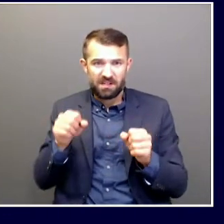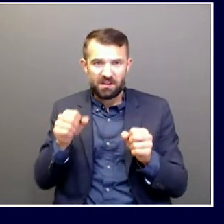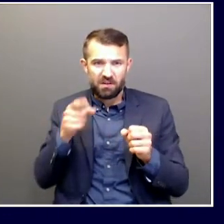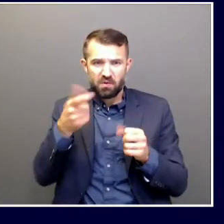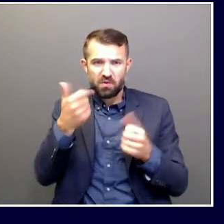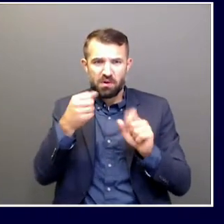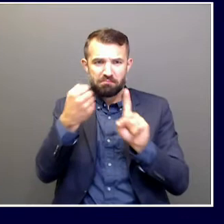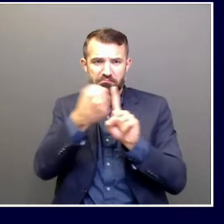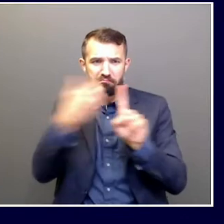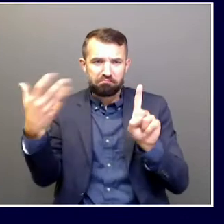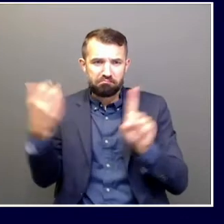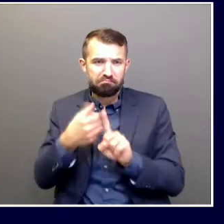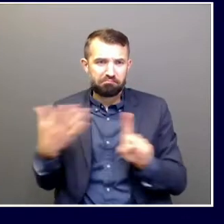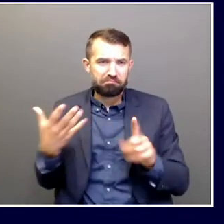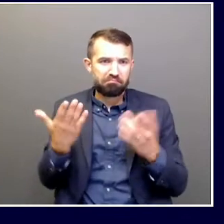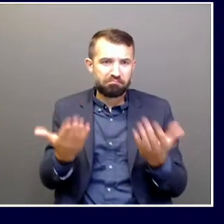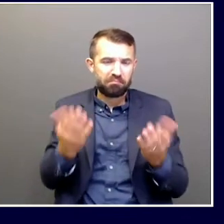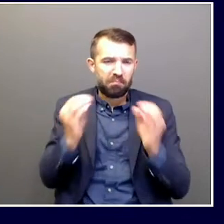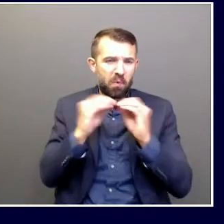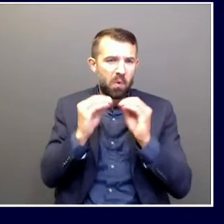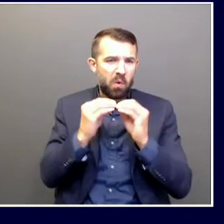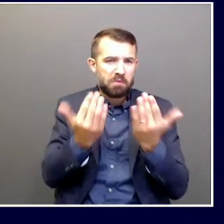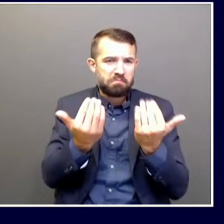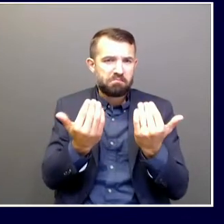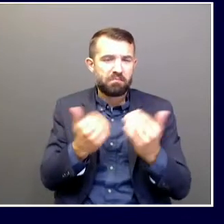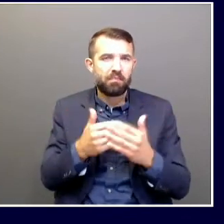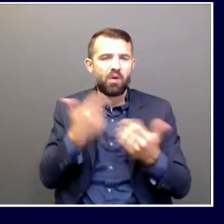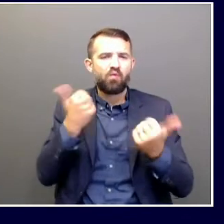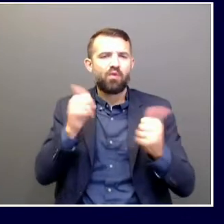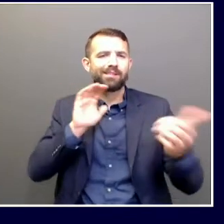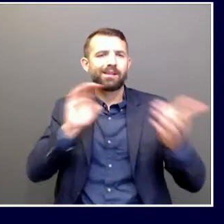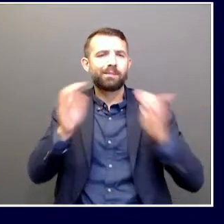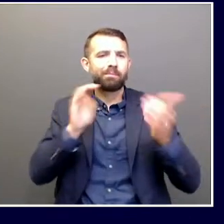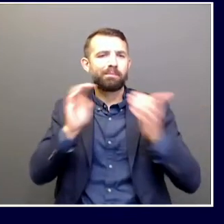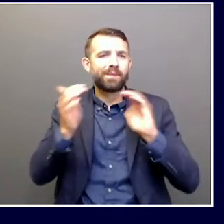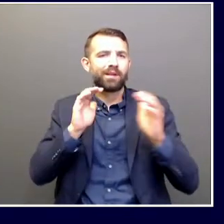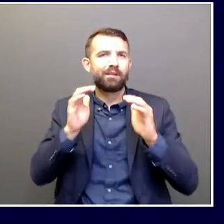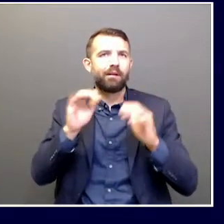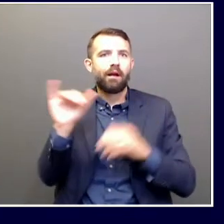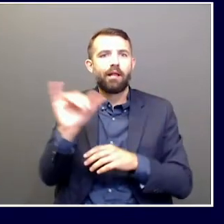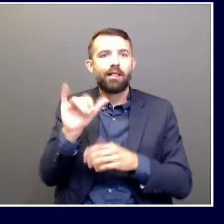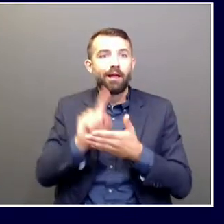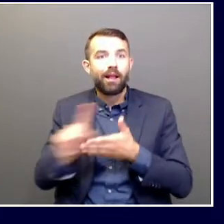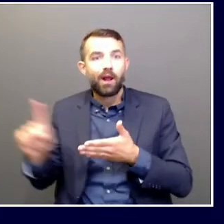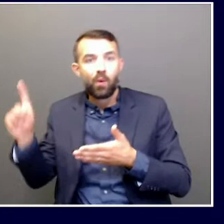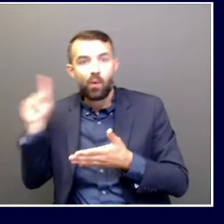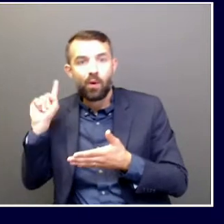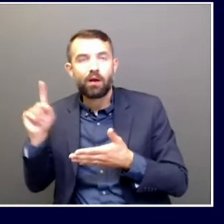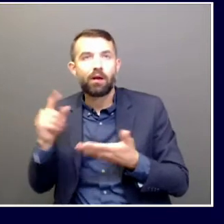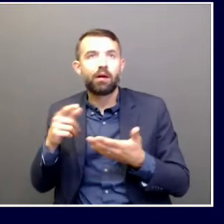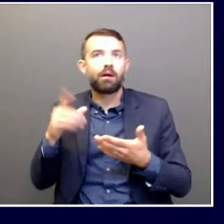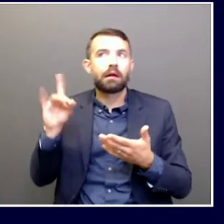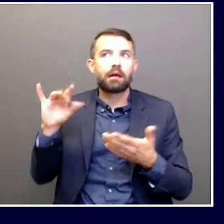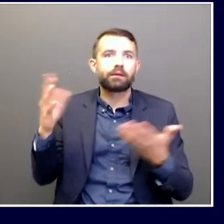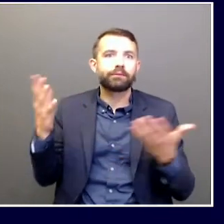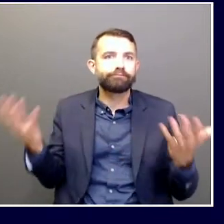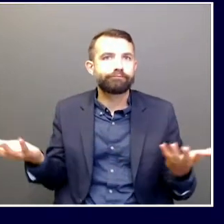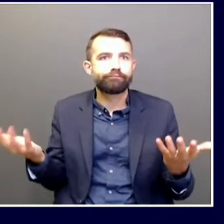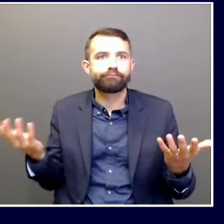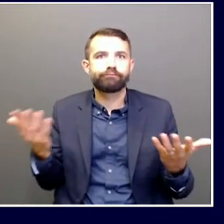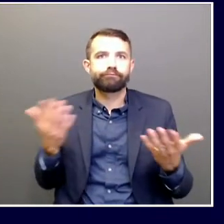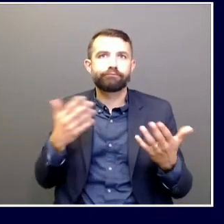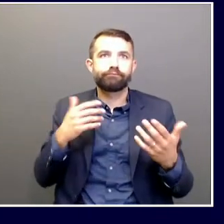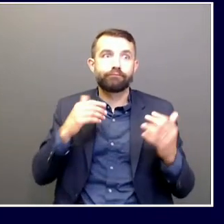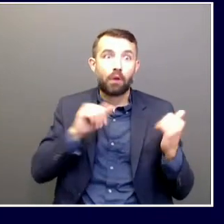apples? In other words, was there some big data dump of surveillance testing, for instance, that might have caused that